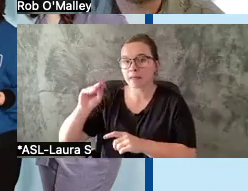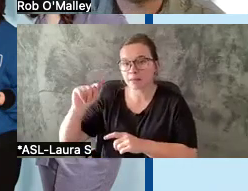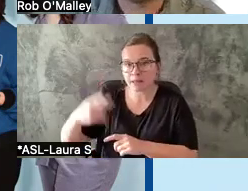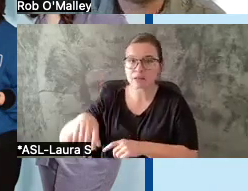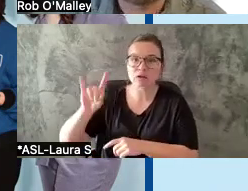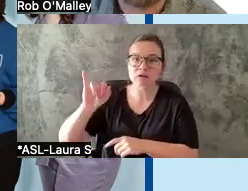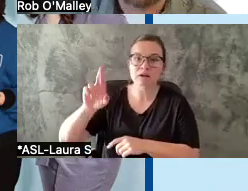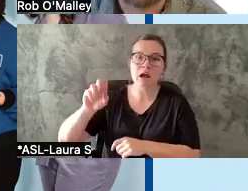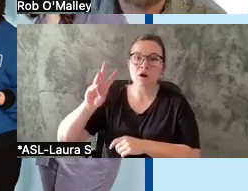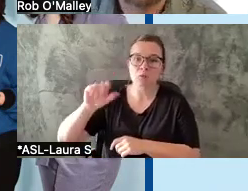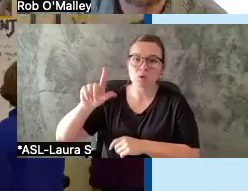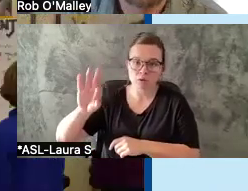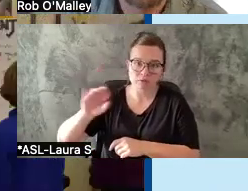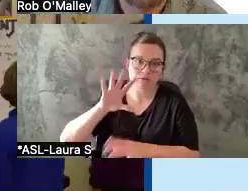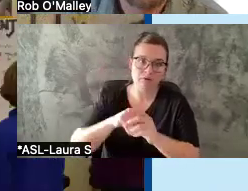that.